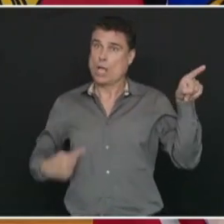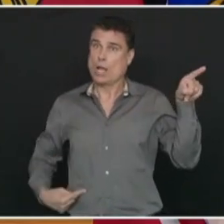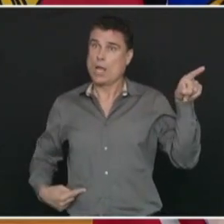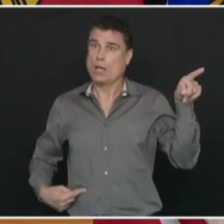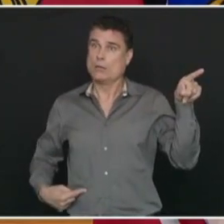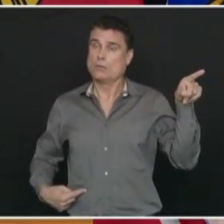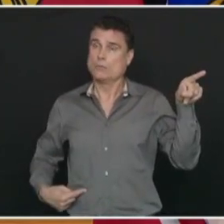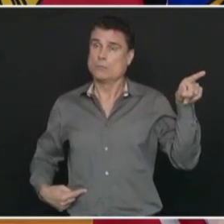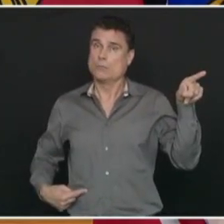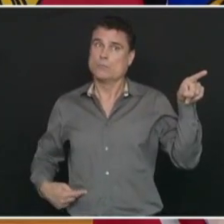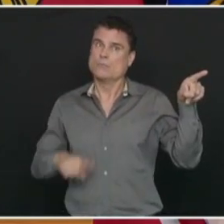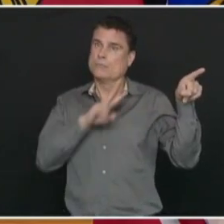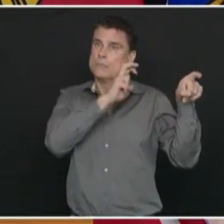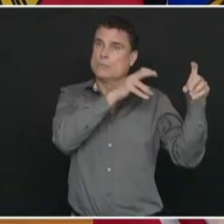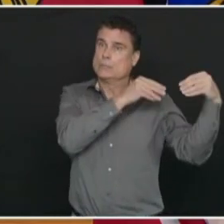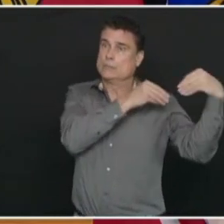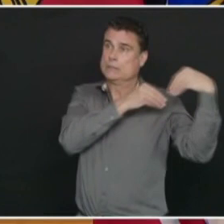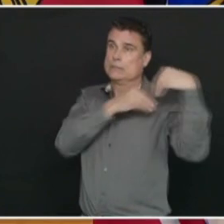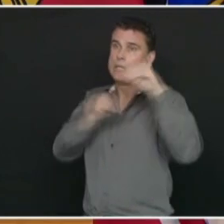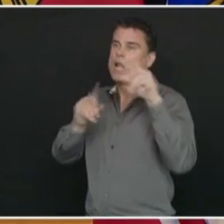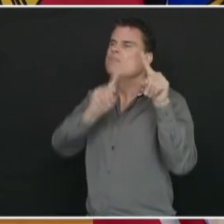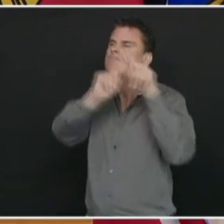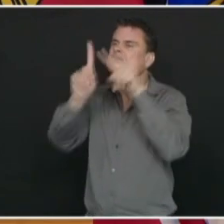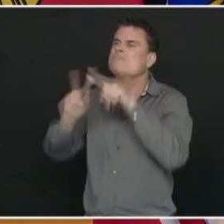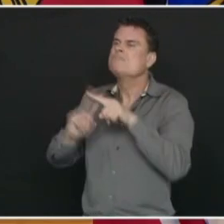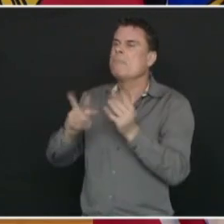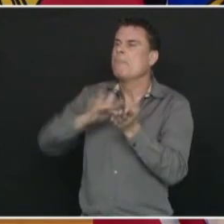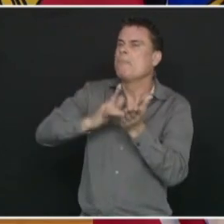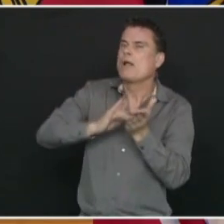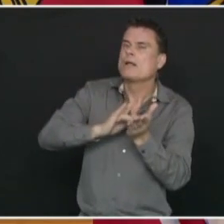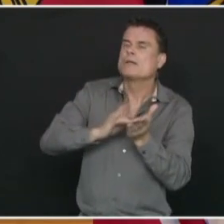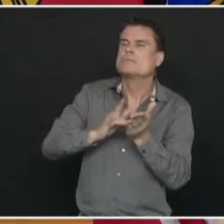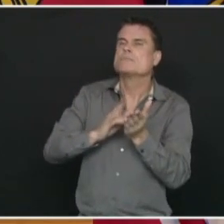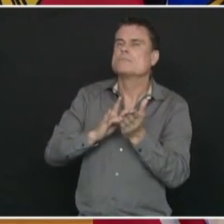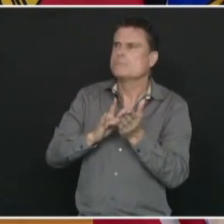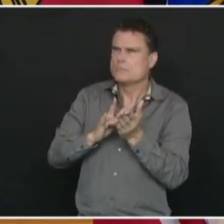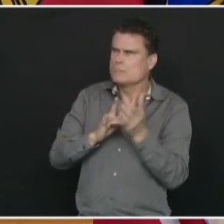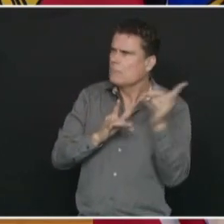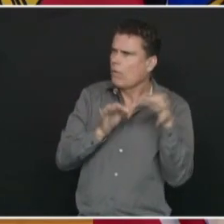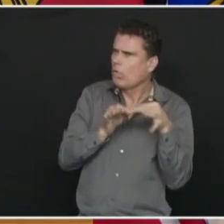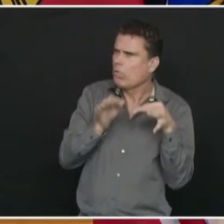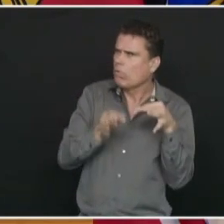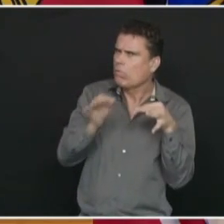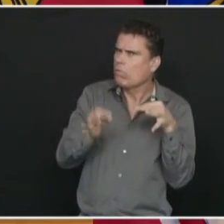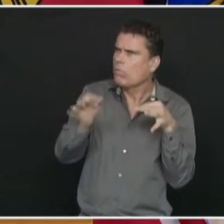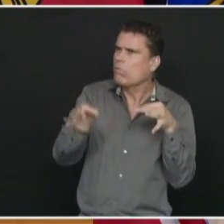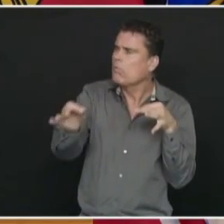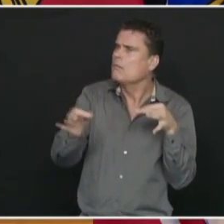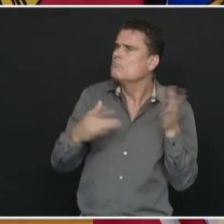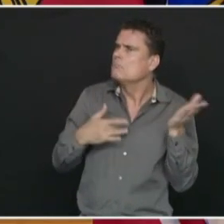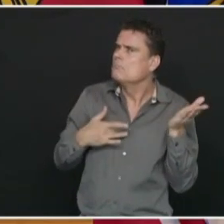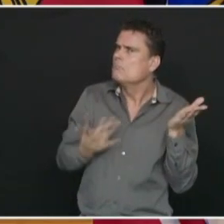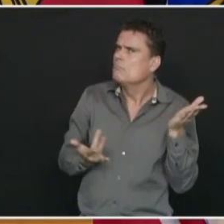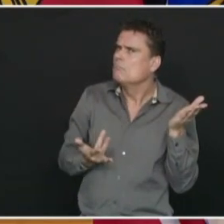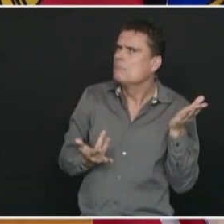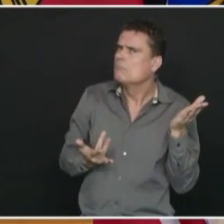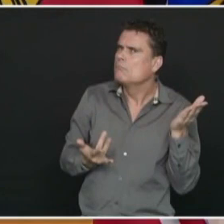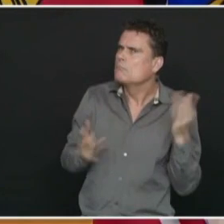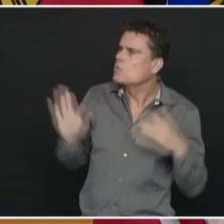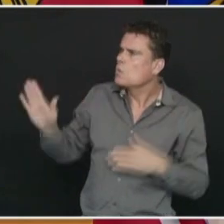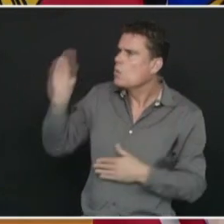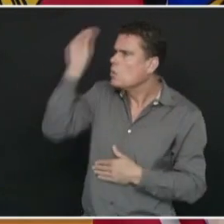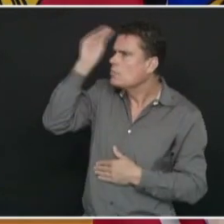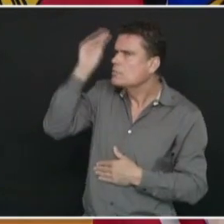provide some needed PPE to Quebec over the last couple of days. We're not in the place where we have enough to